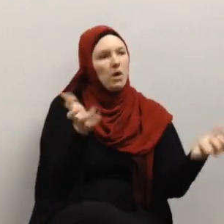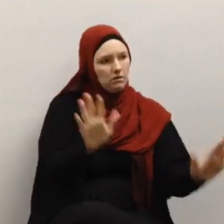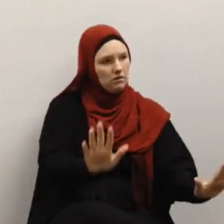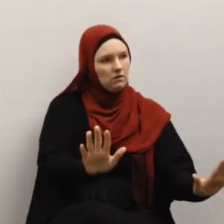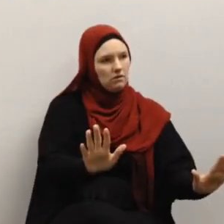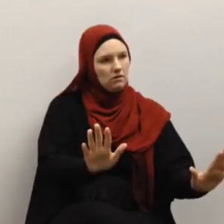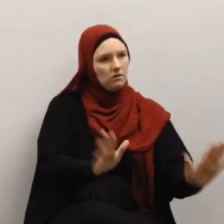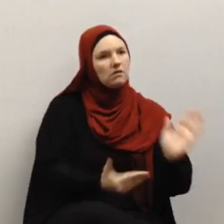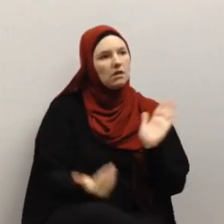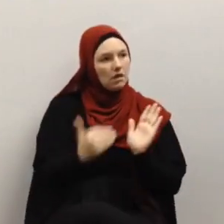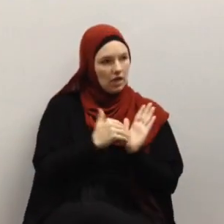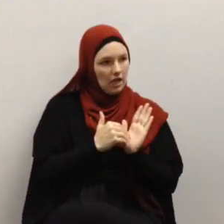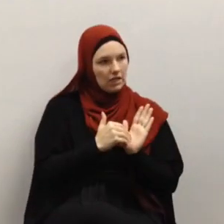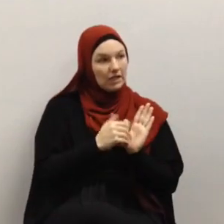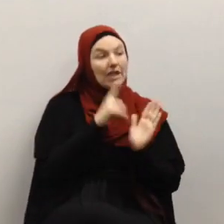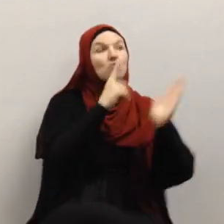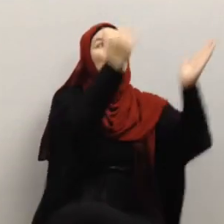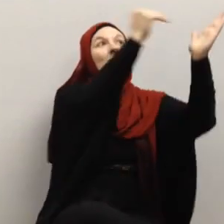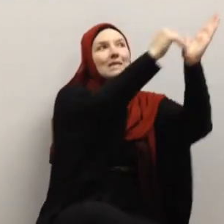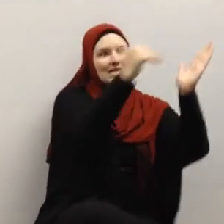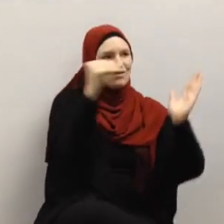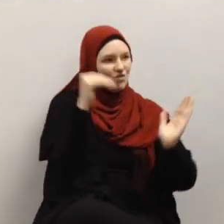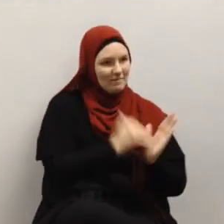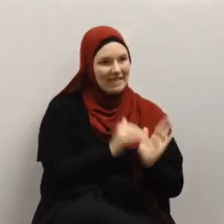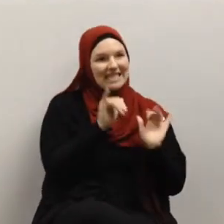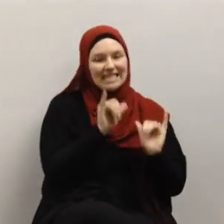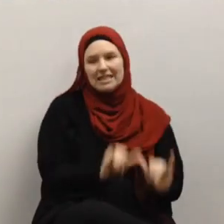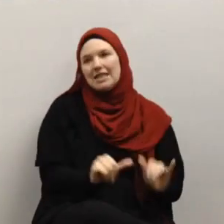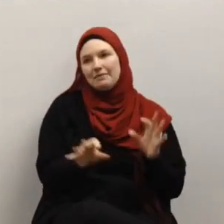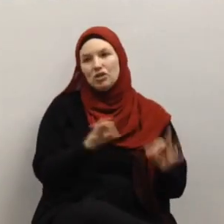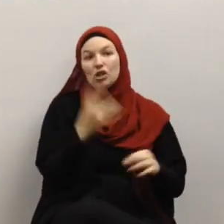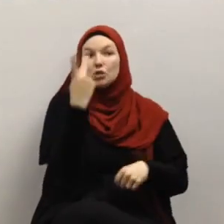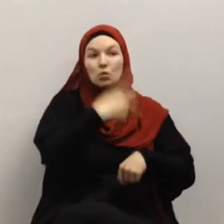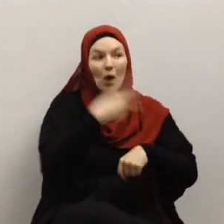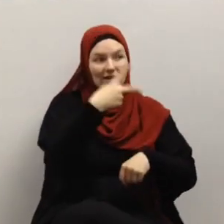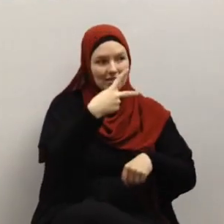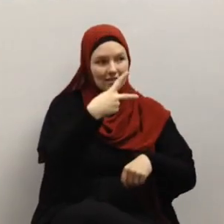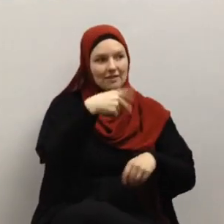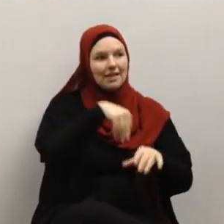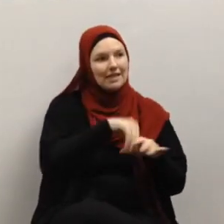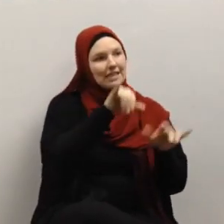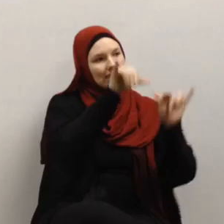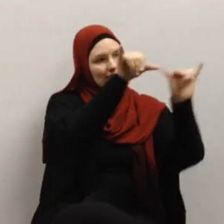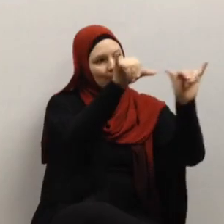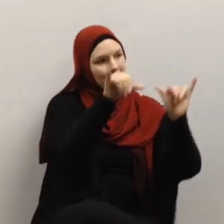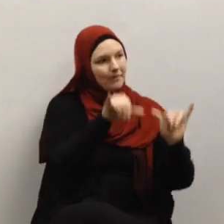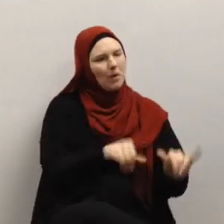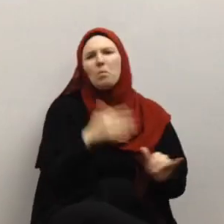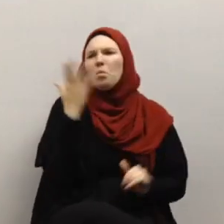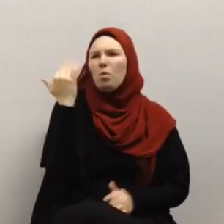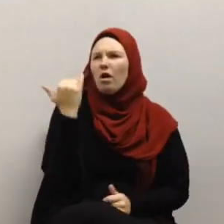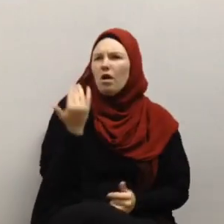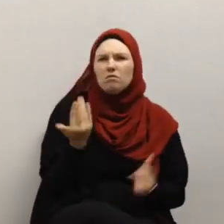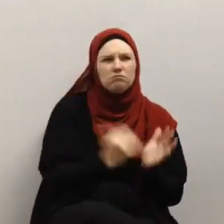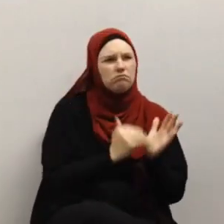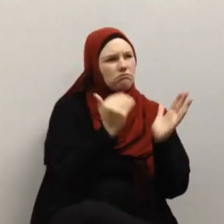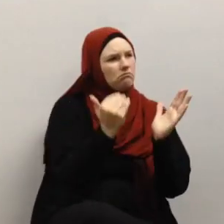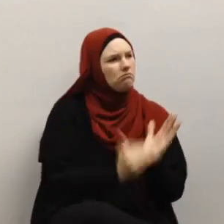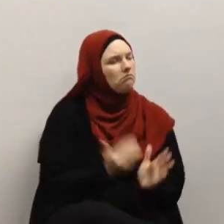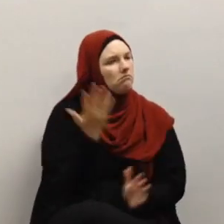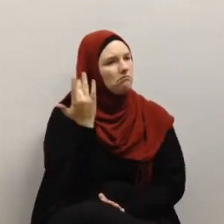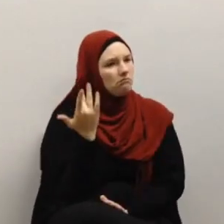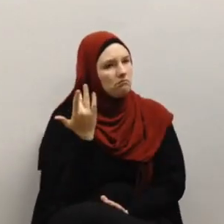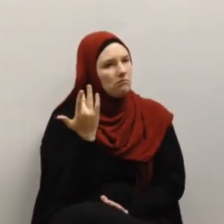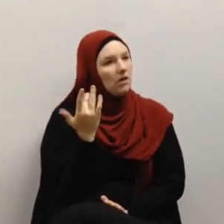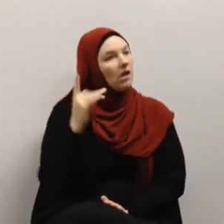Again, repeating the same instruction twice in two consecutive ayahs. Why? Because Allah don't want